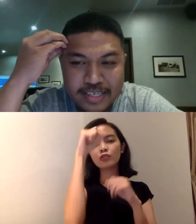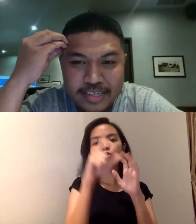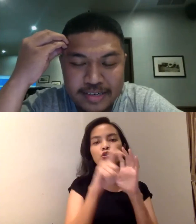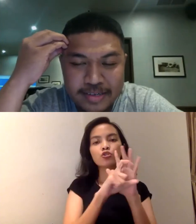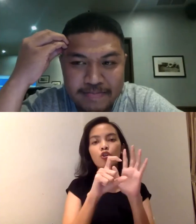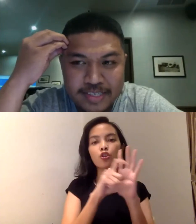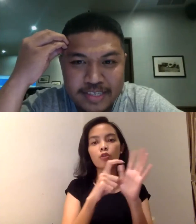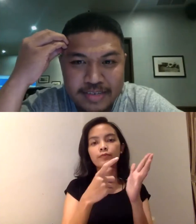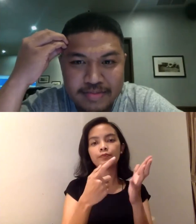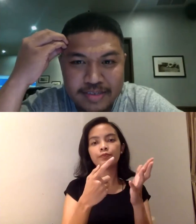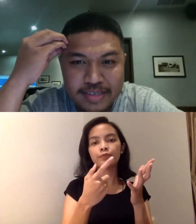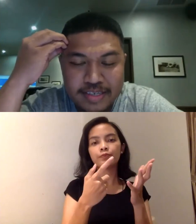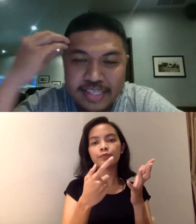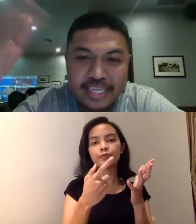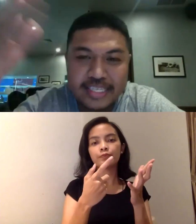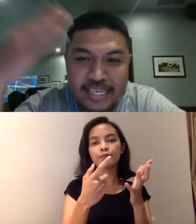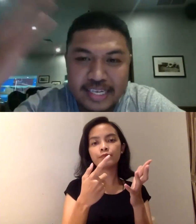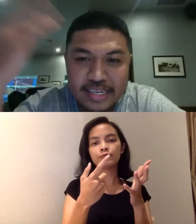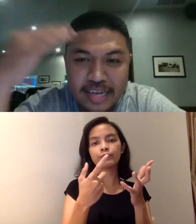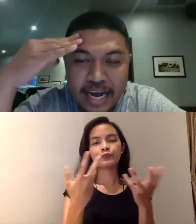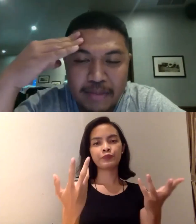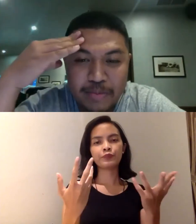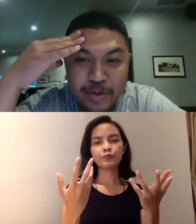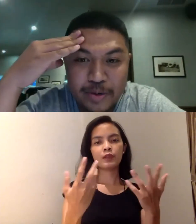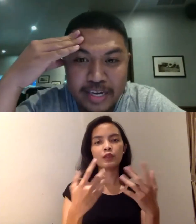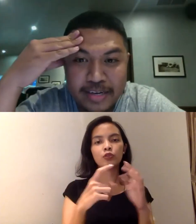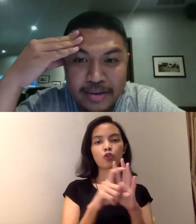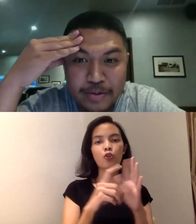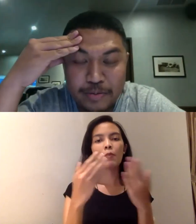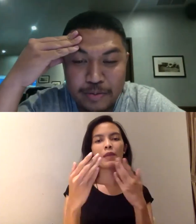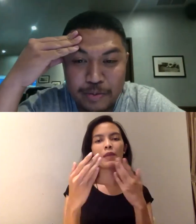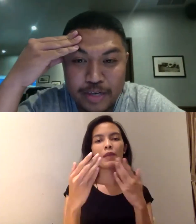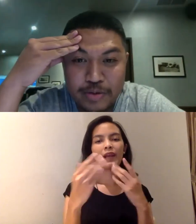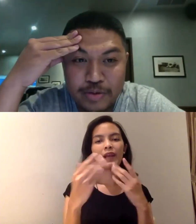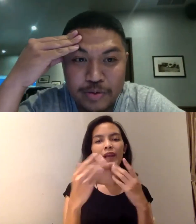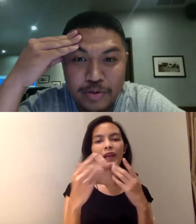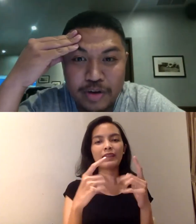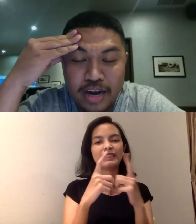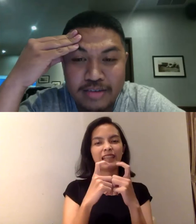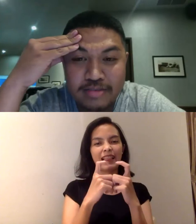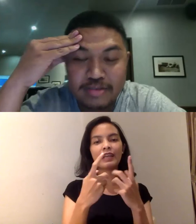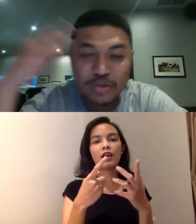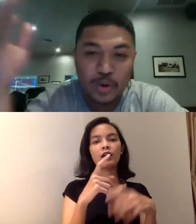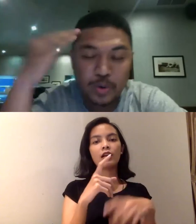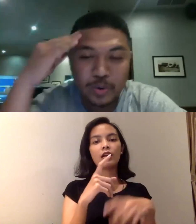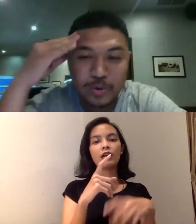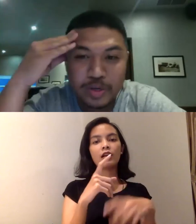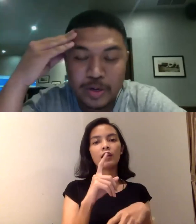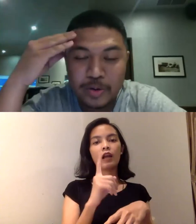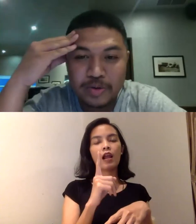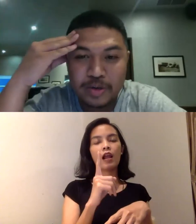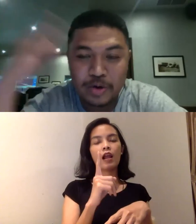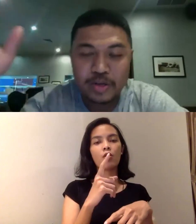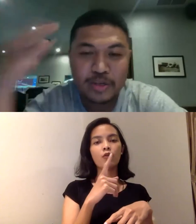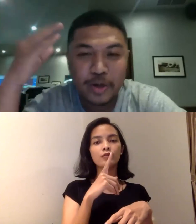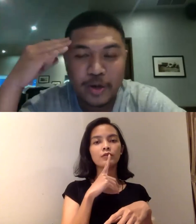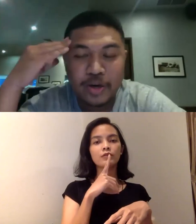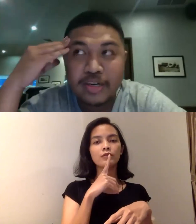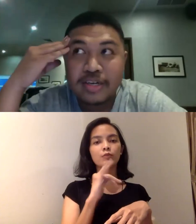in a dating app, you know, like when you got so, you know,